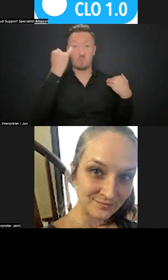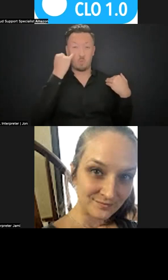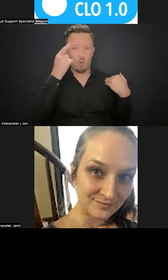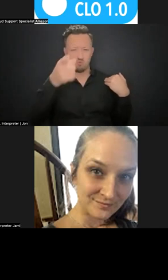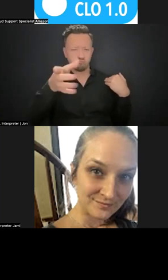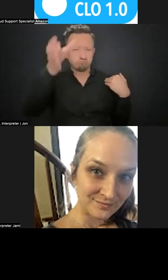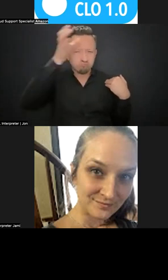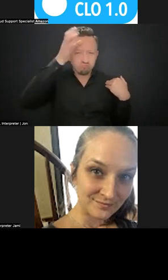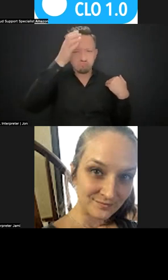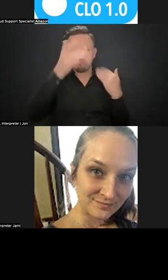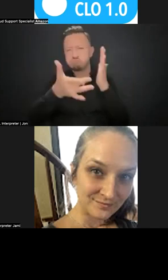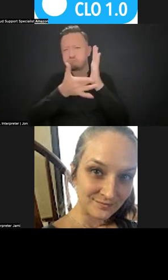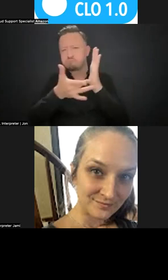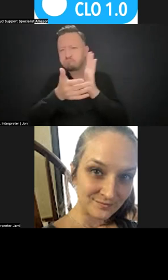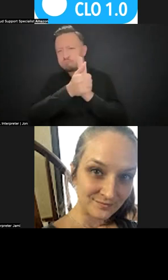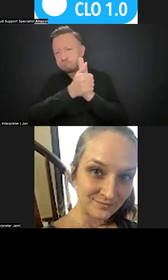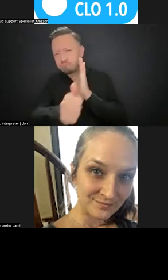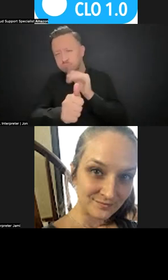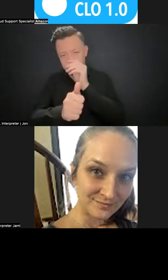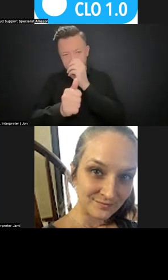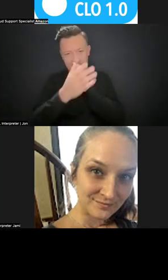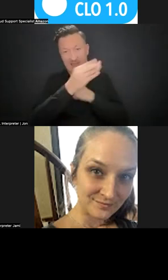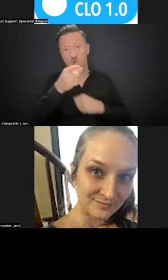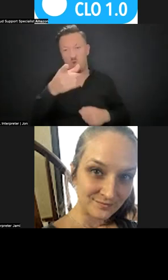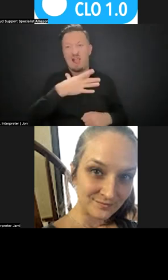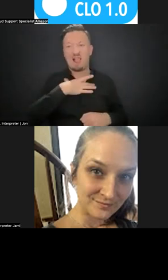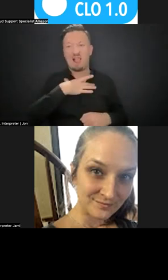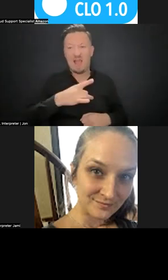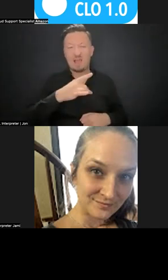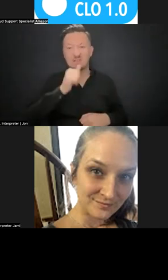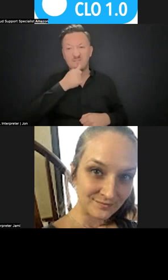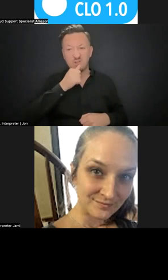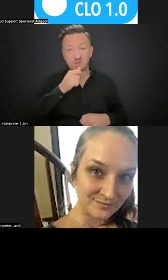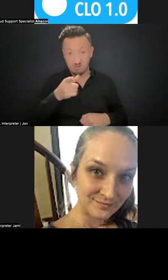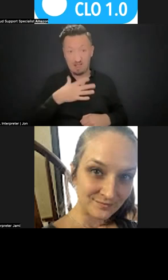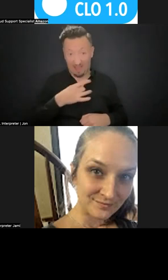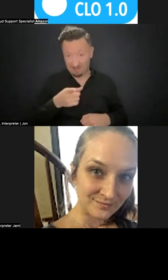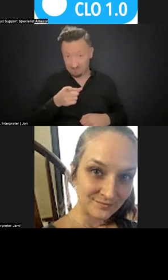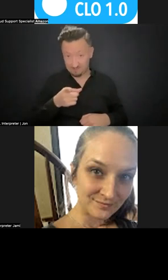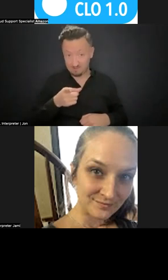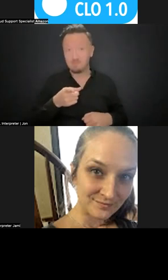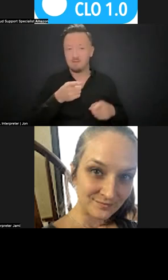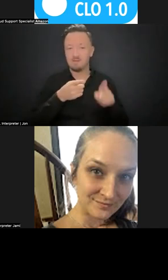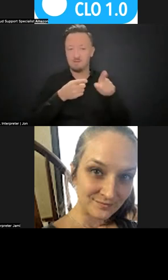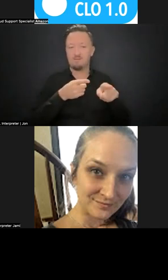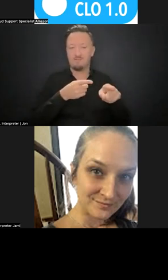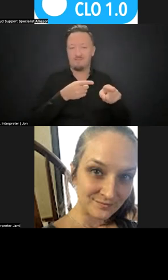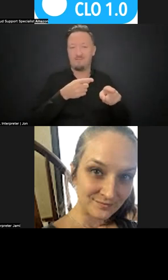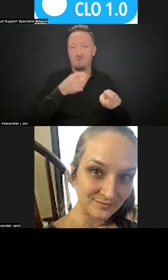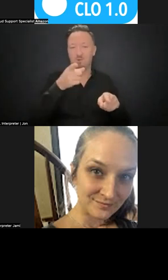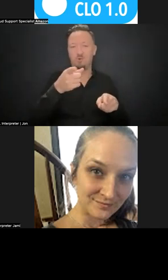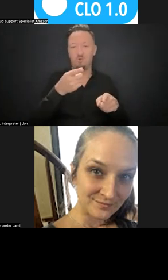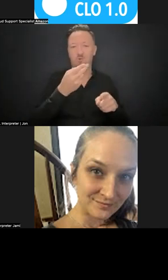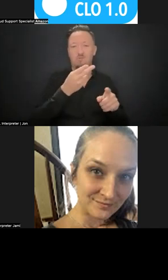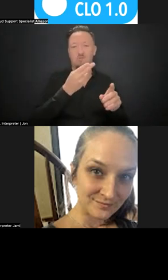savvy and you like to torture yourself sometime, and in traditional data